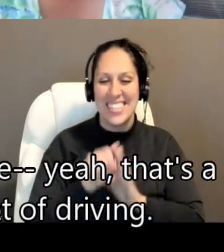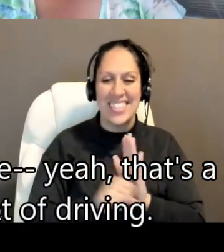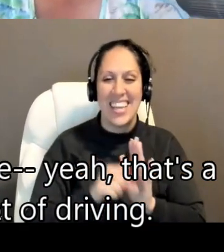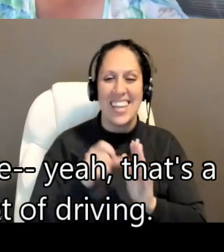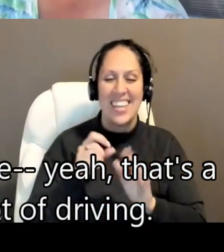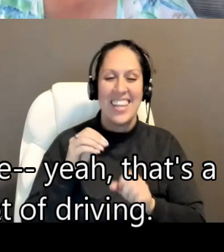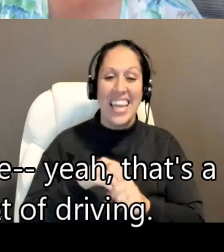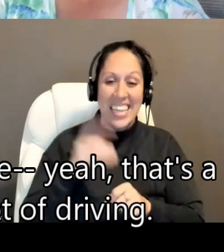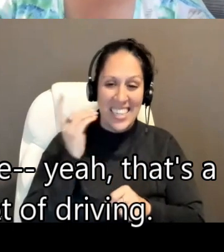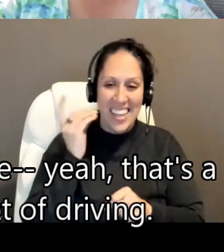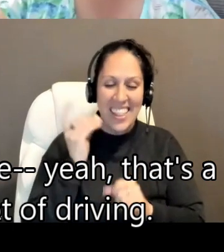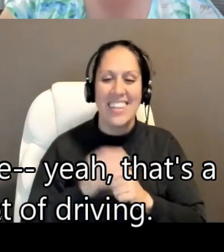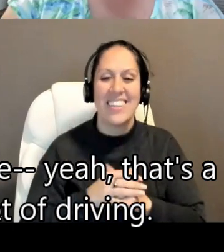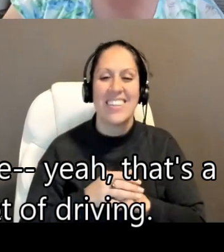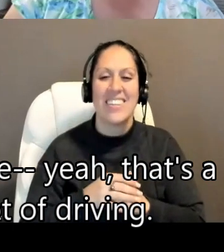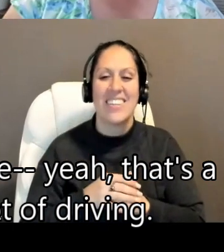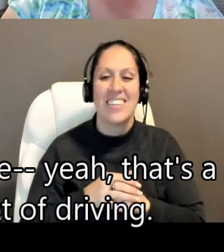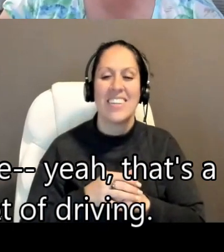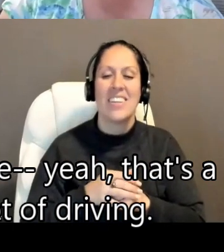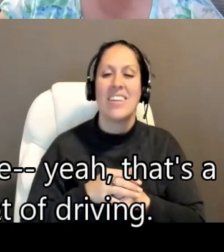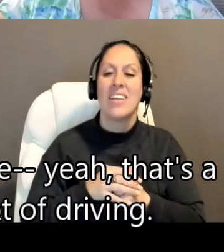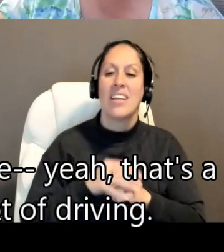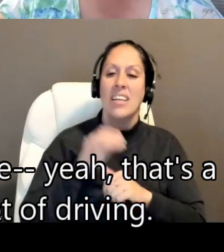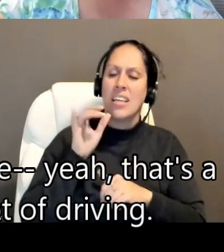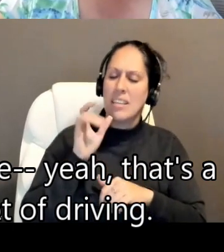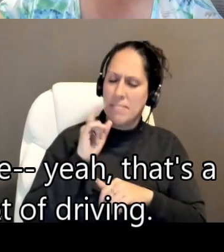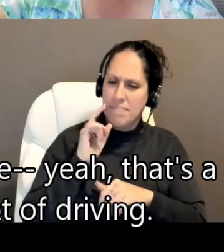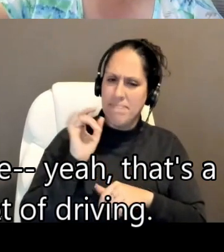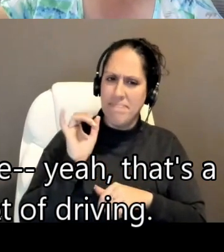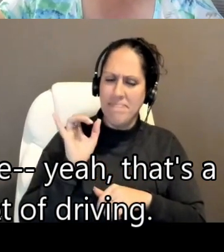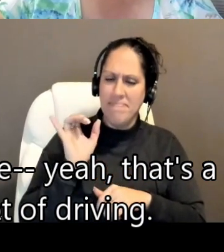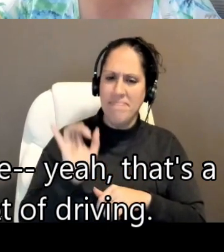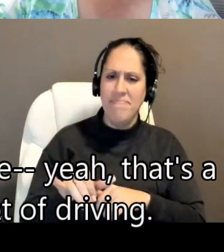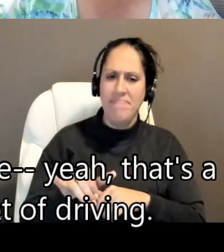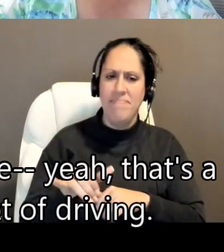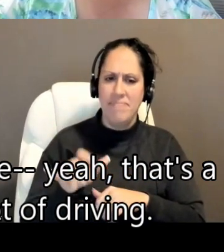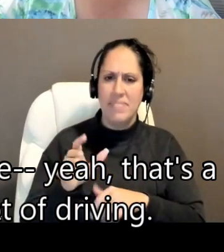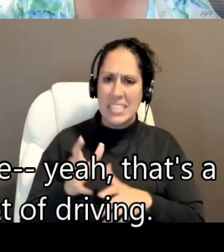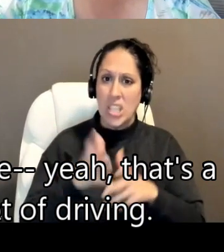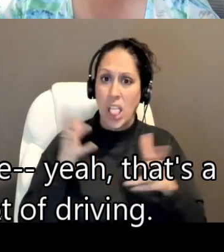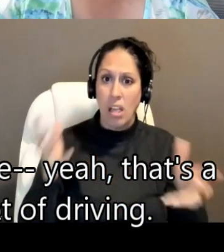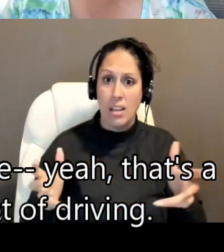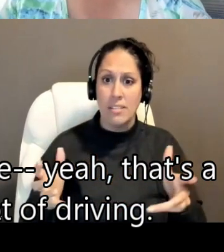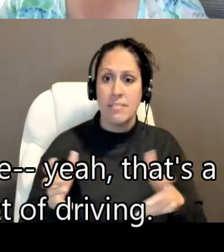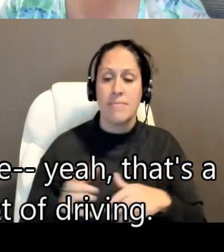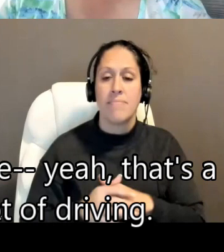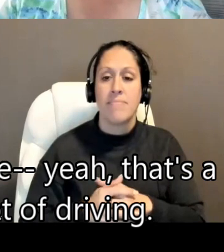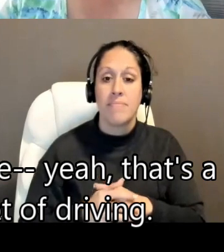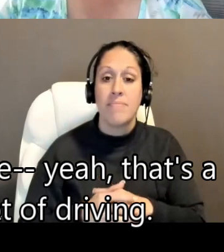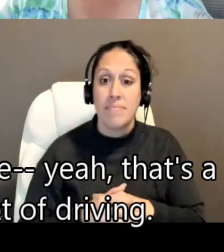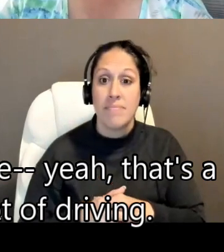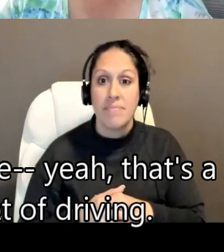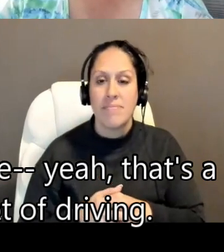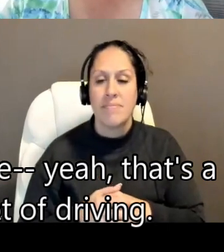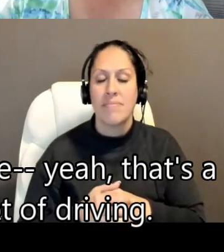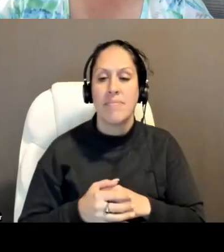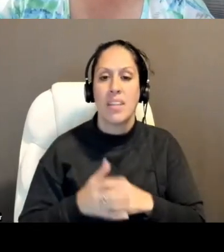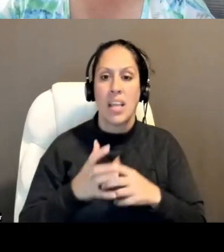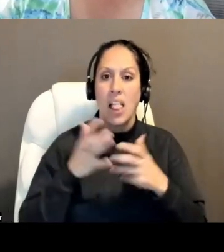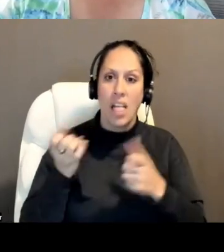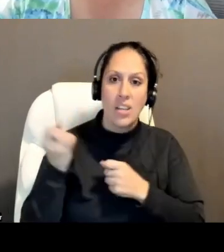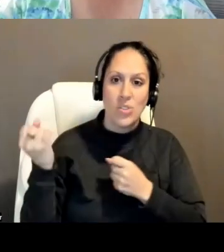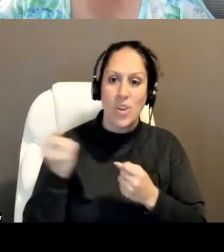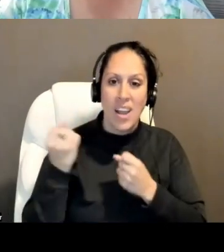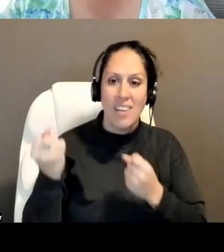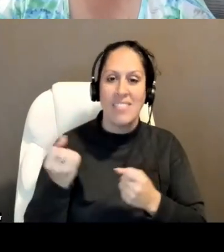state. Yeah, and that should be, that's about that's a lot. Yeah, it'll be a lot of driving.